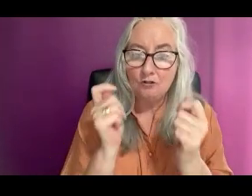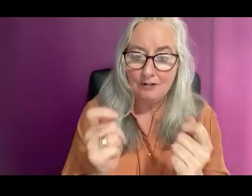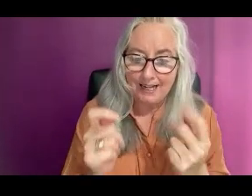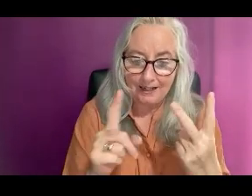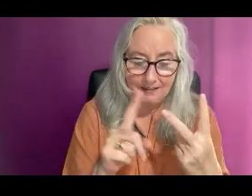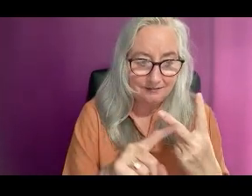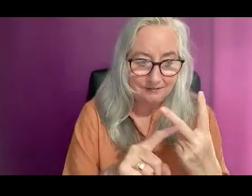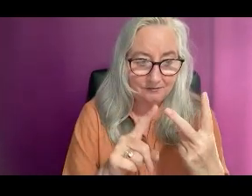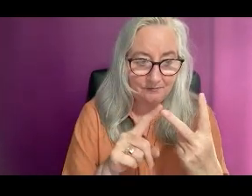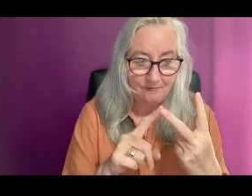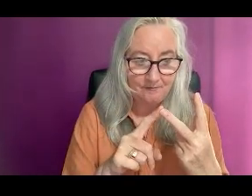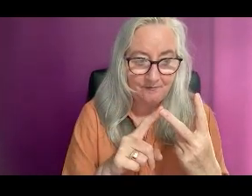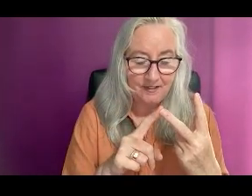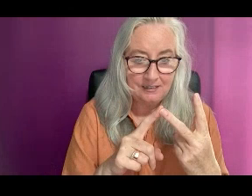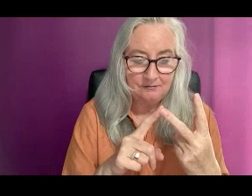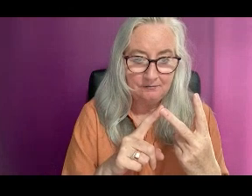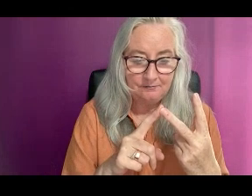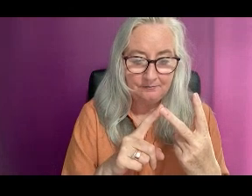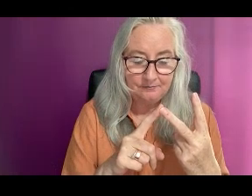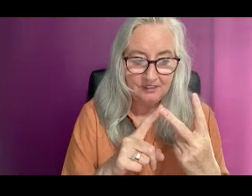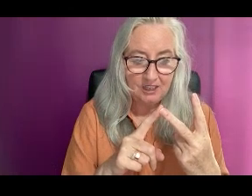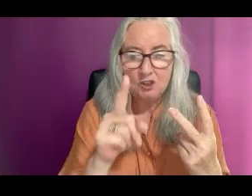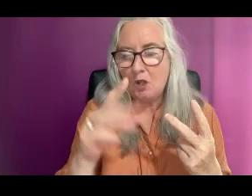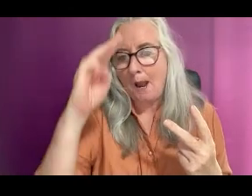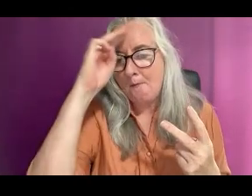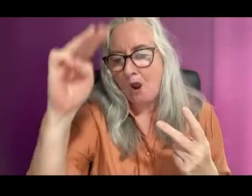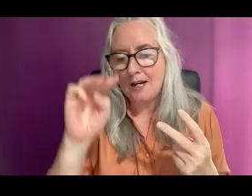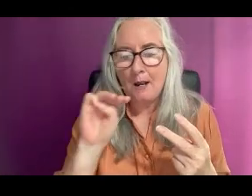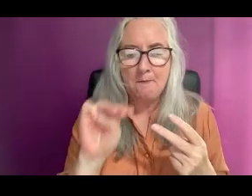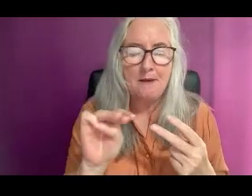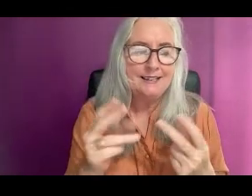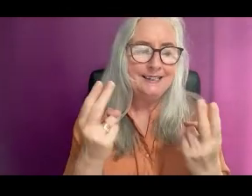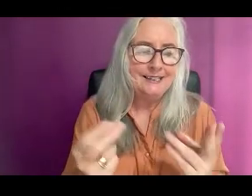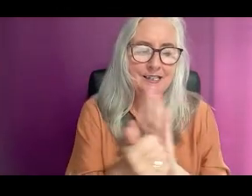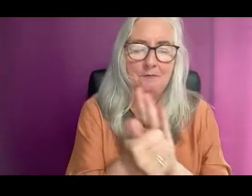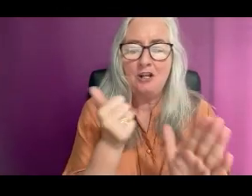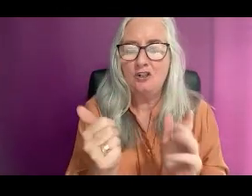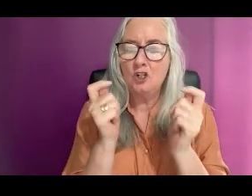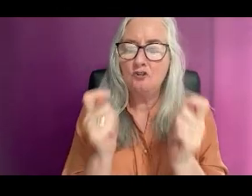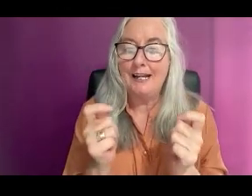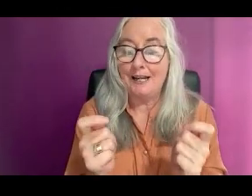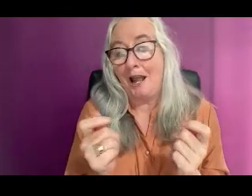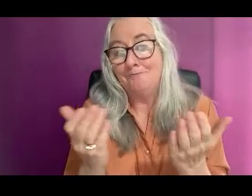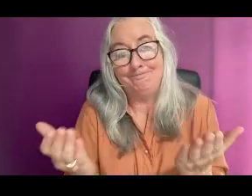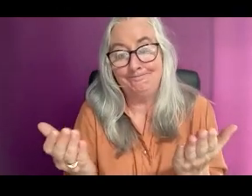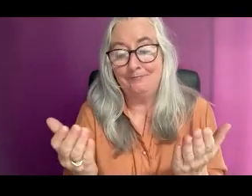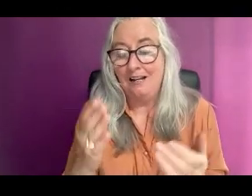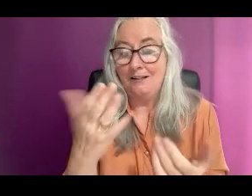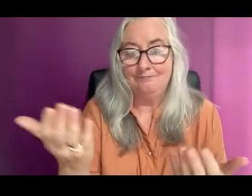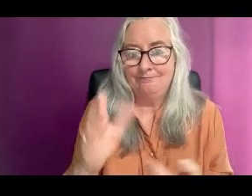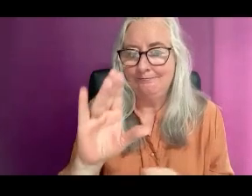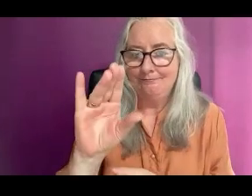that's where an employer may avail of sort of specialized training that could be, I don't know, Irish Sign